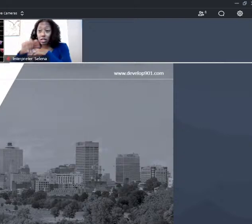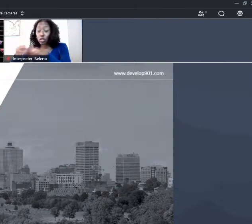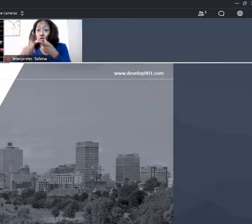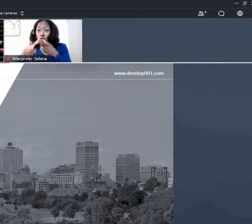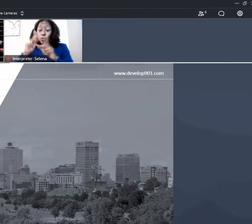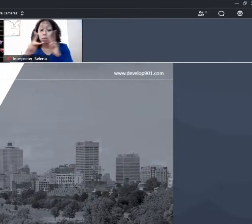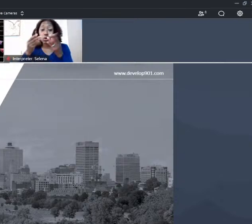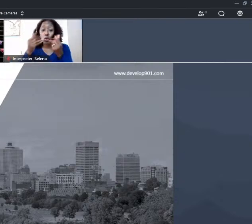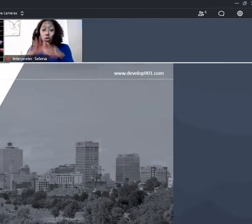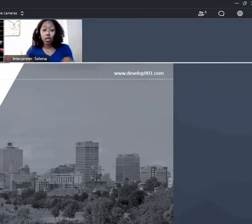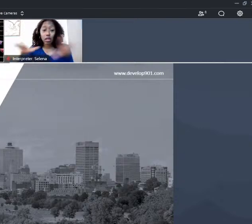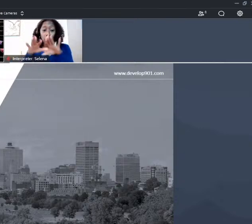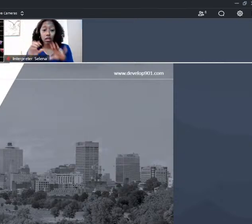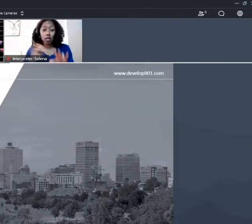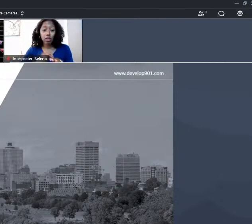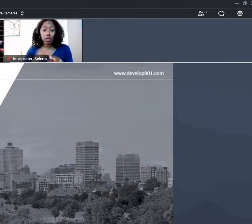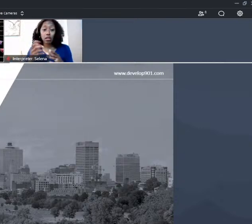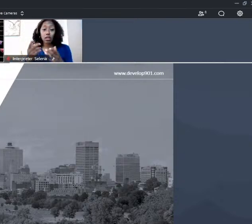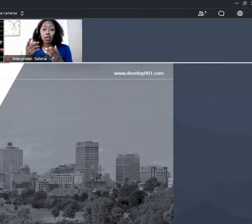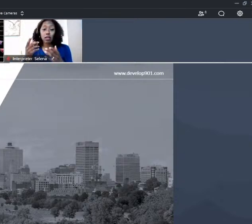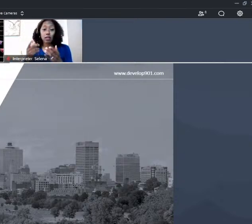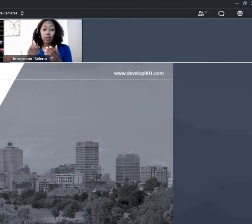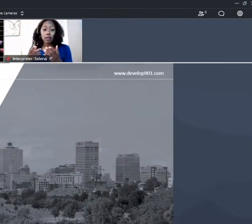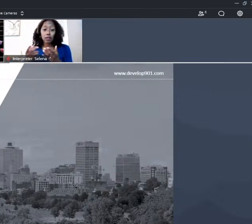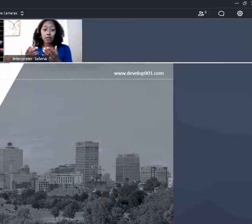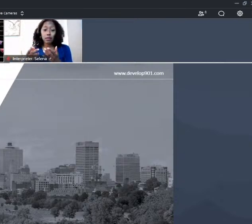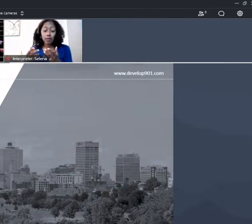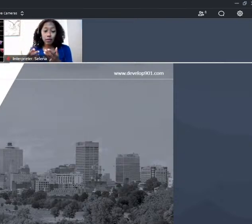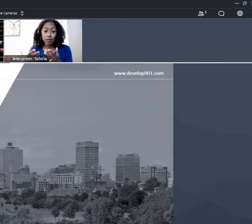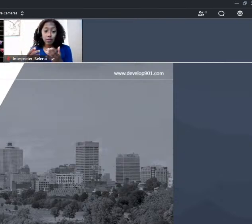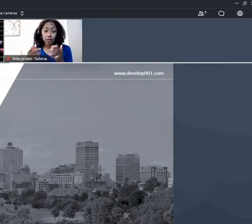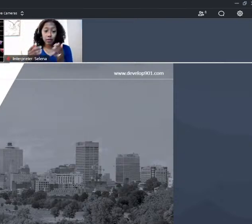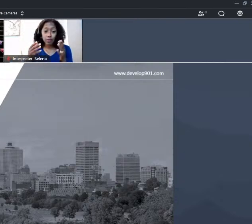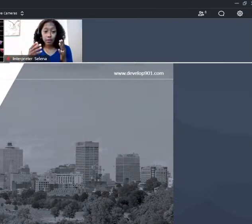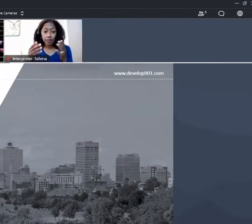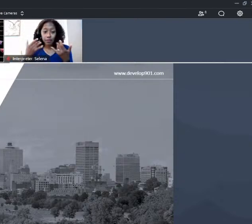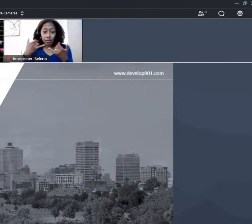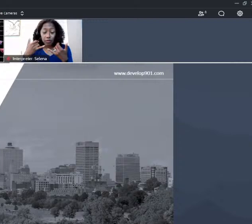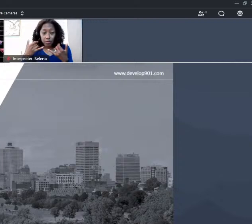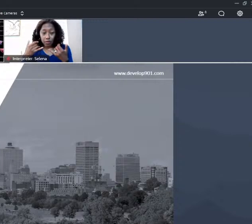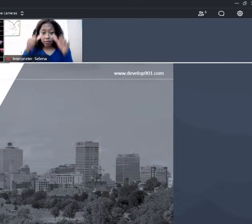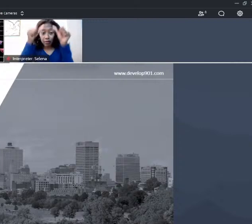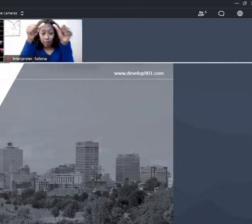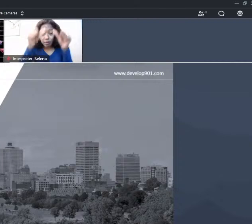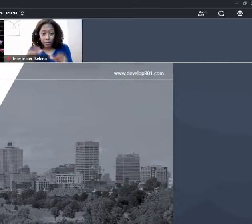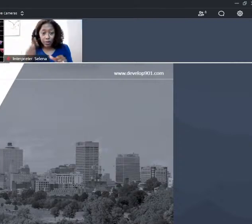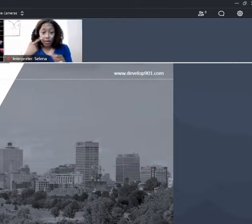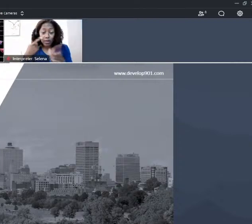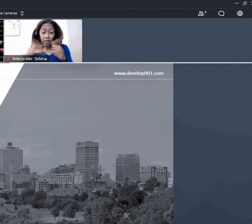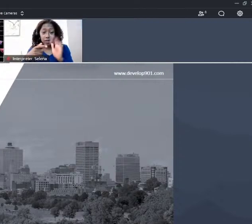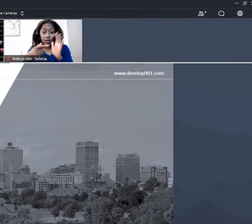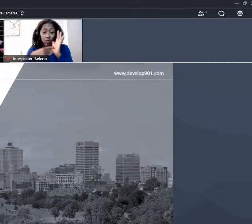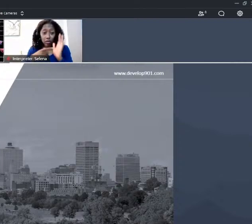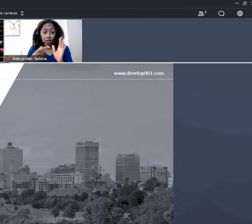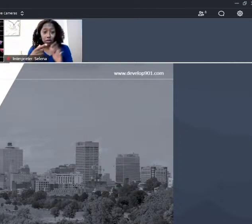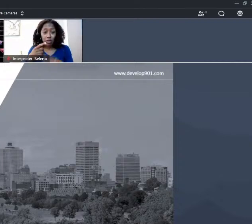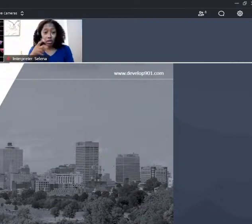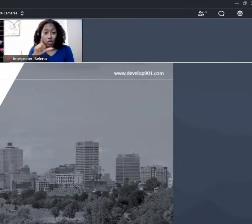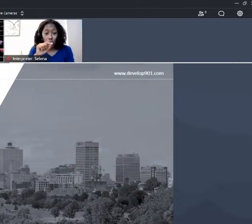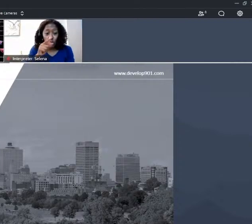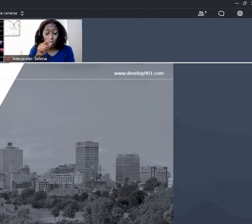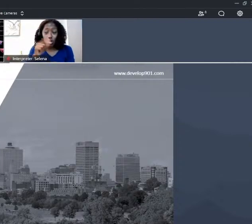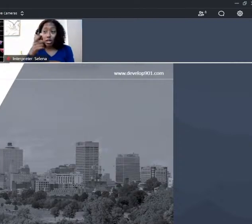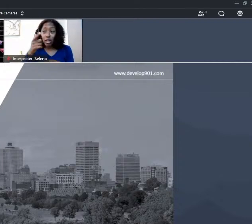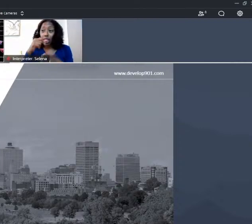owners. 10 signs are posted in the gateways still to this day as a requirement of the UDC. 29 letters of